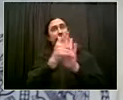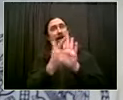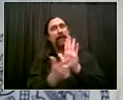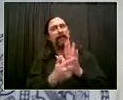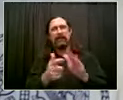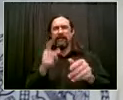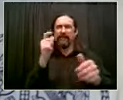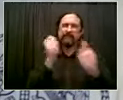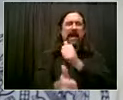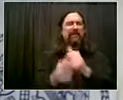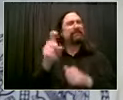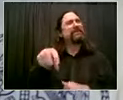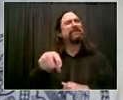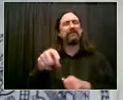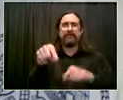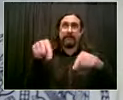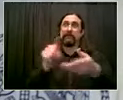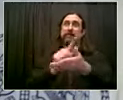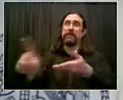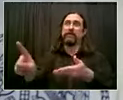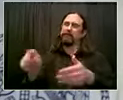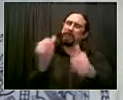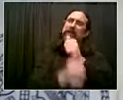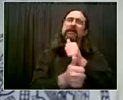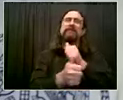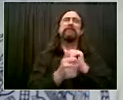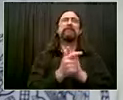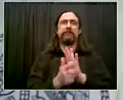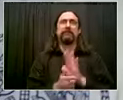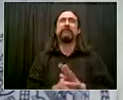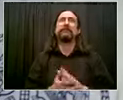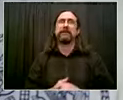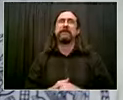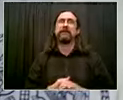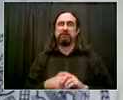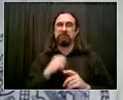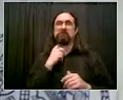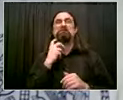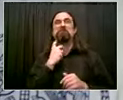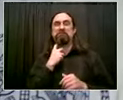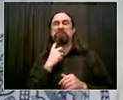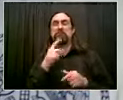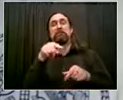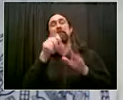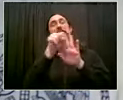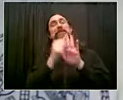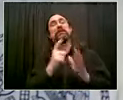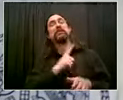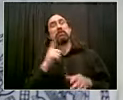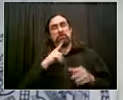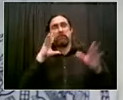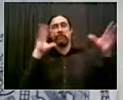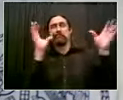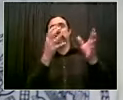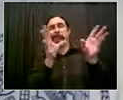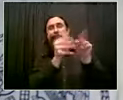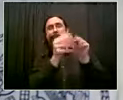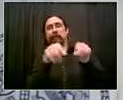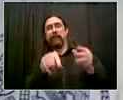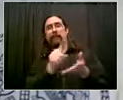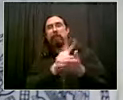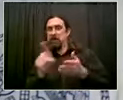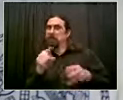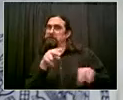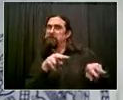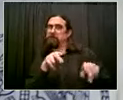week in this legislative session. We've had ongoing conversations with Albany as well about the kinds of things that need to happen going forward. I, for